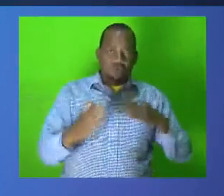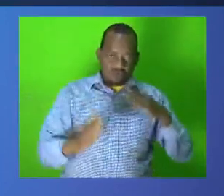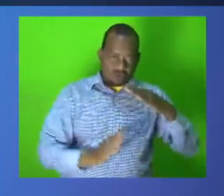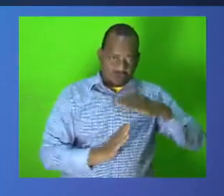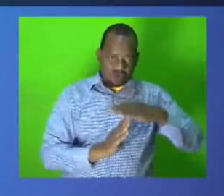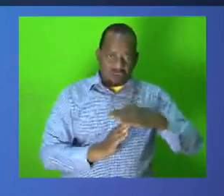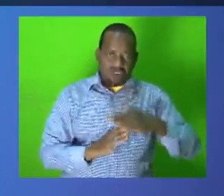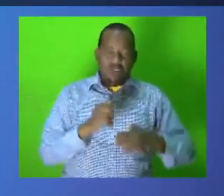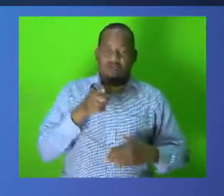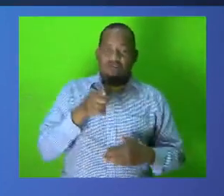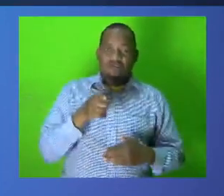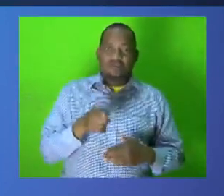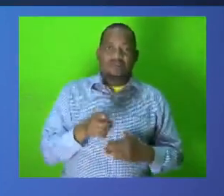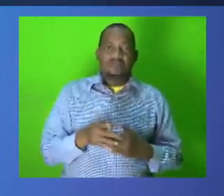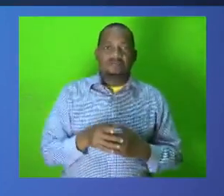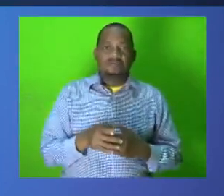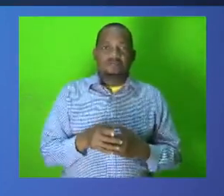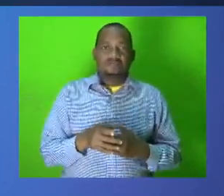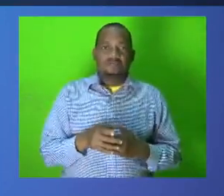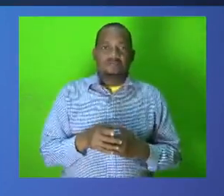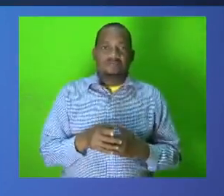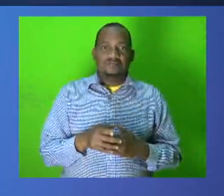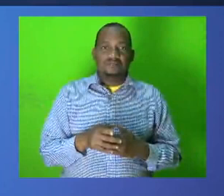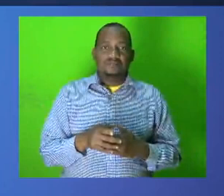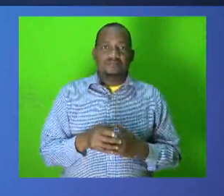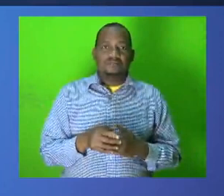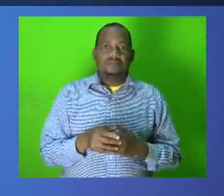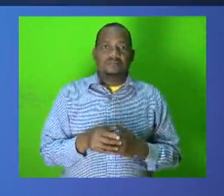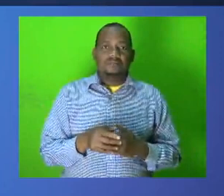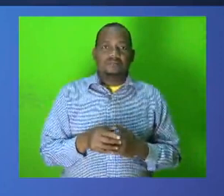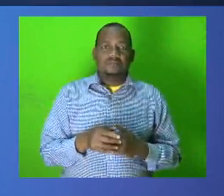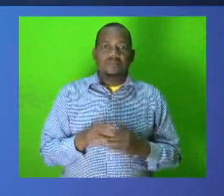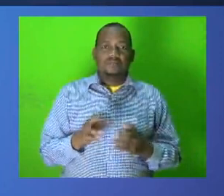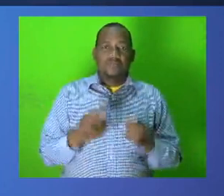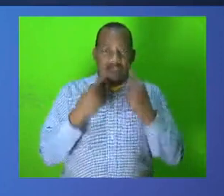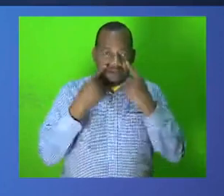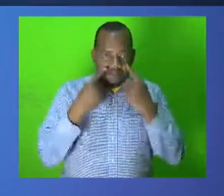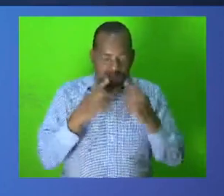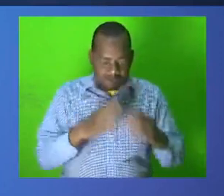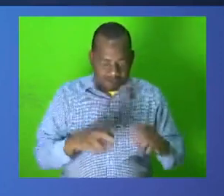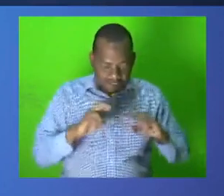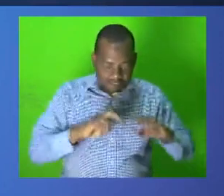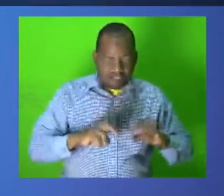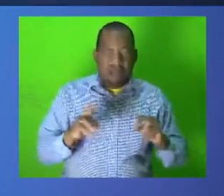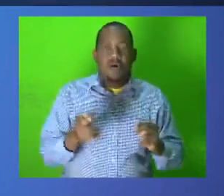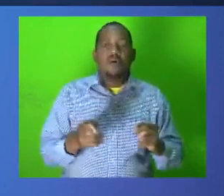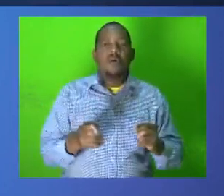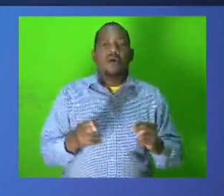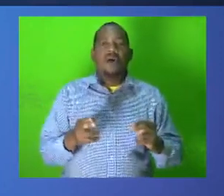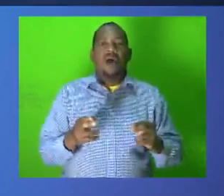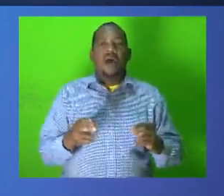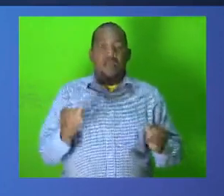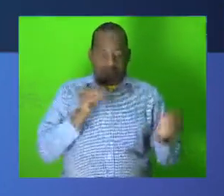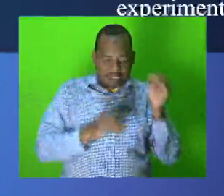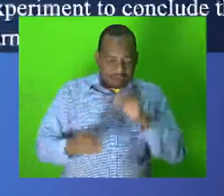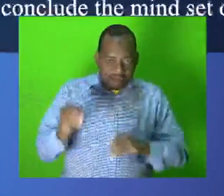which are capable of being verified by observation or experiment, my dear